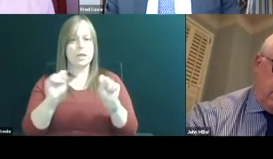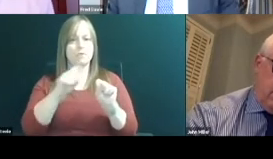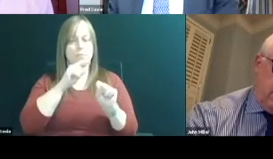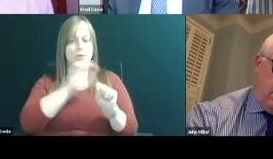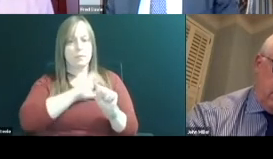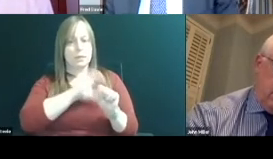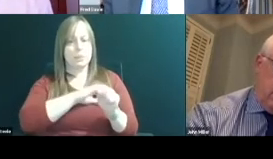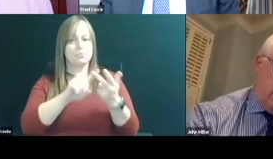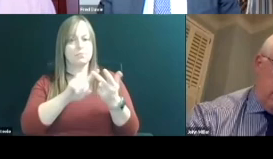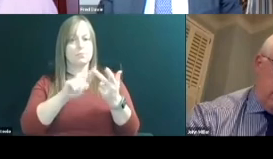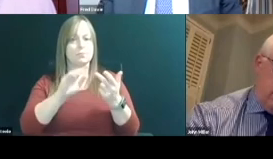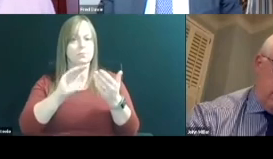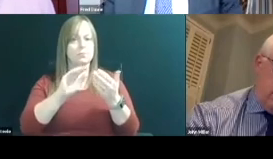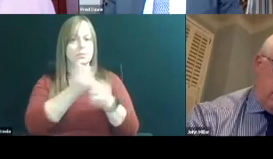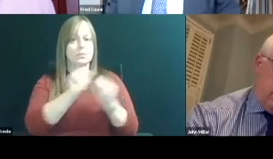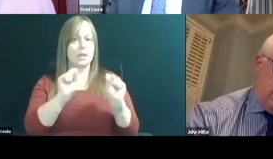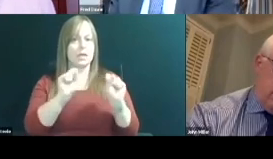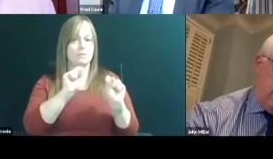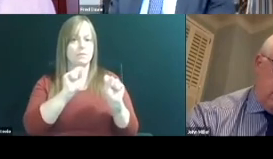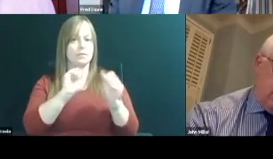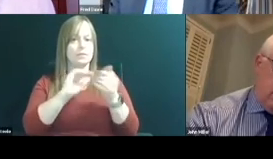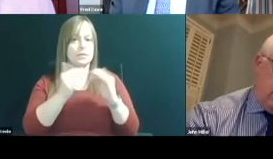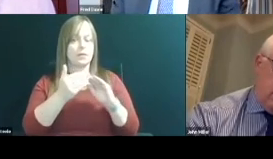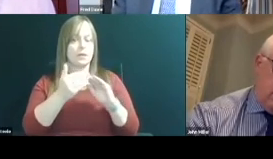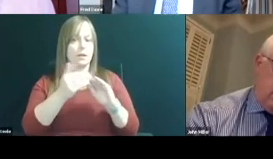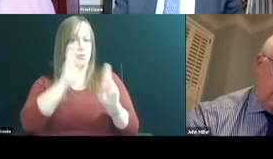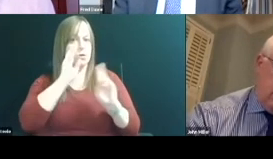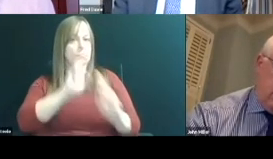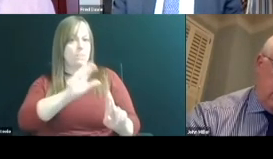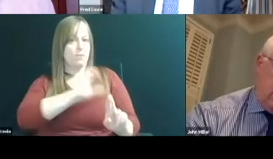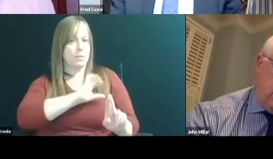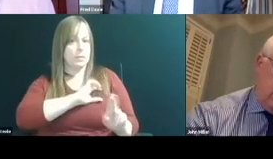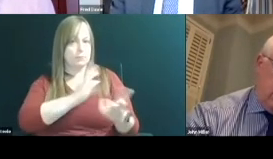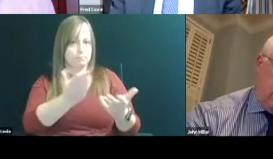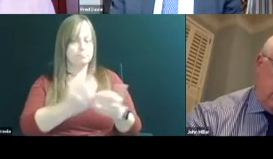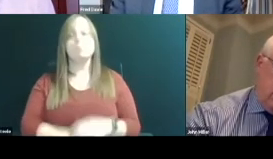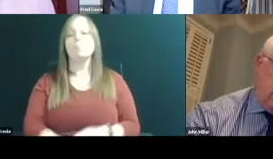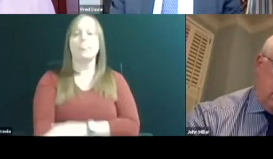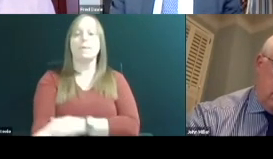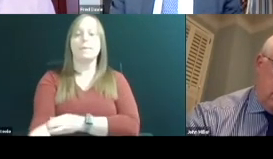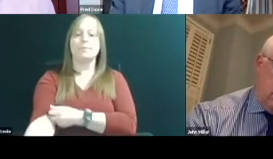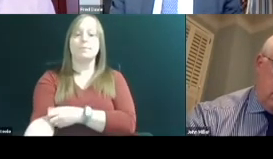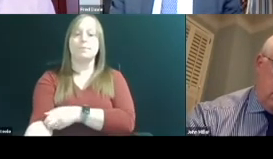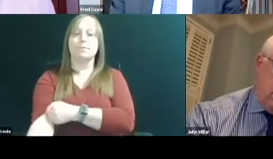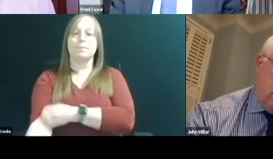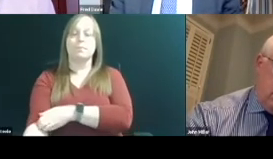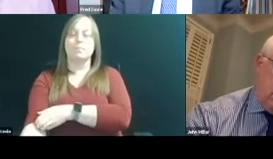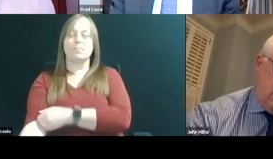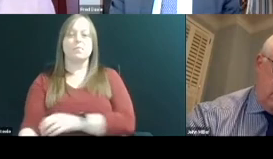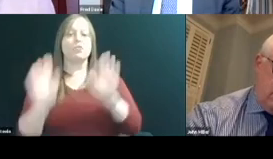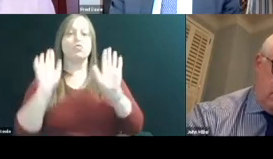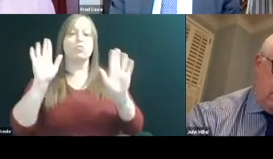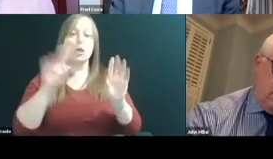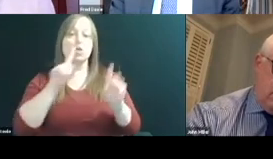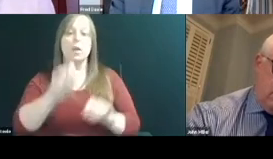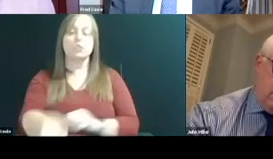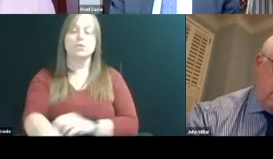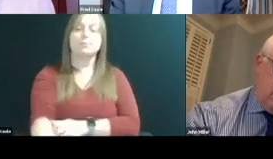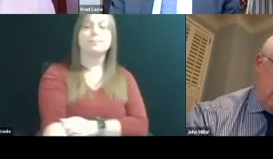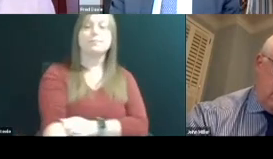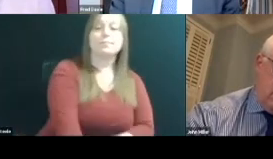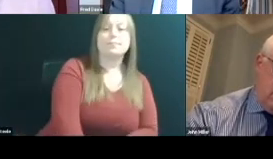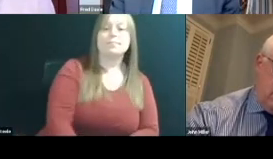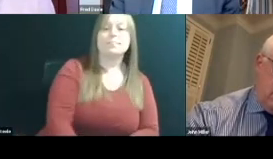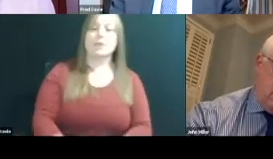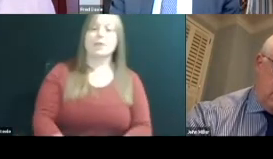a safe city, and respectful policing. Great question. I'm not